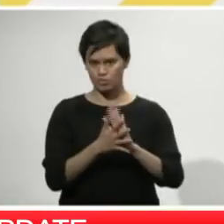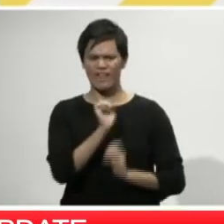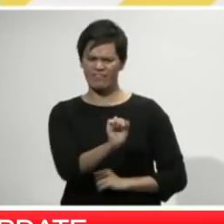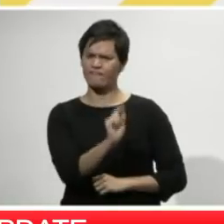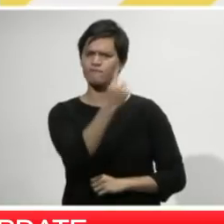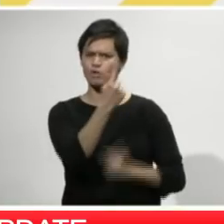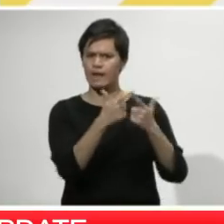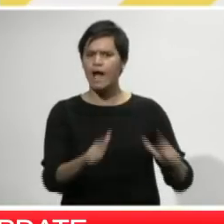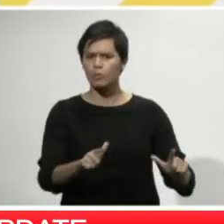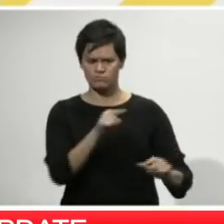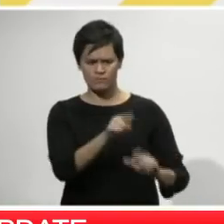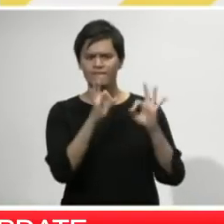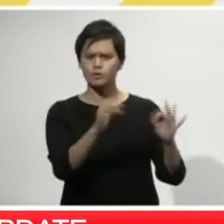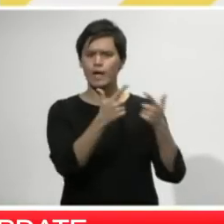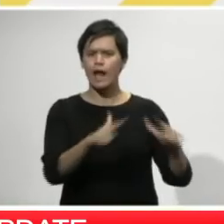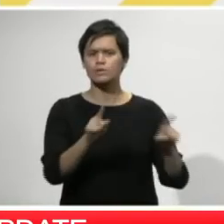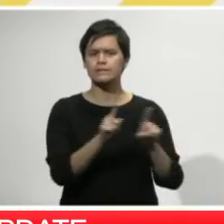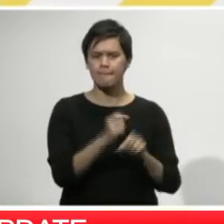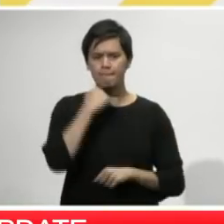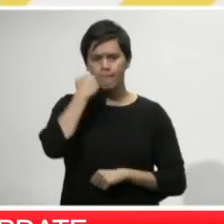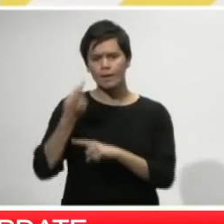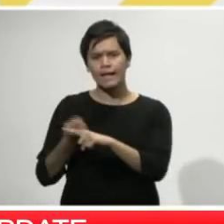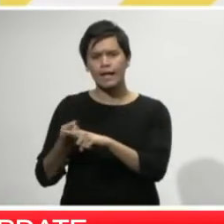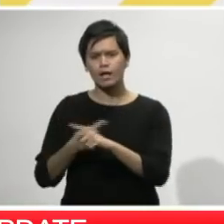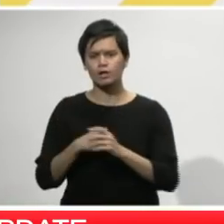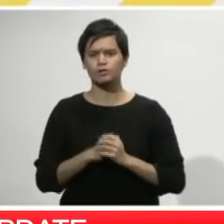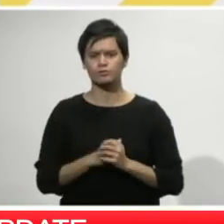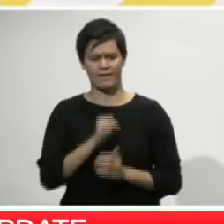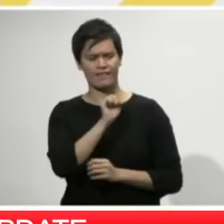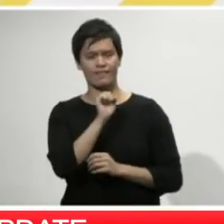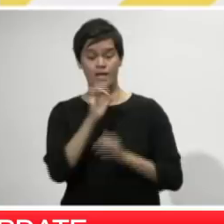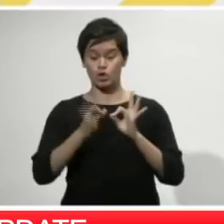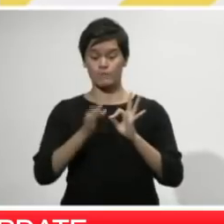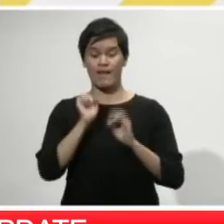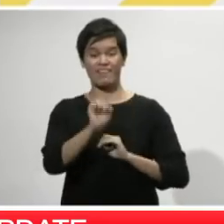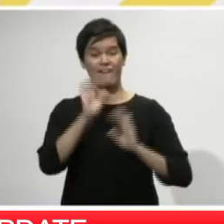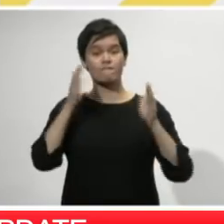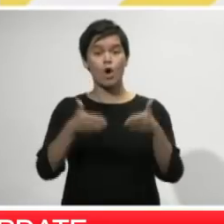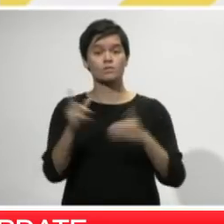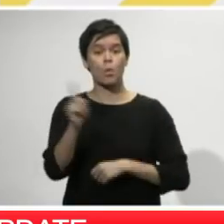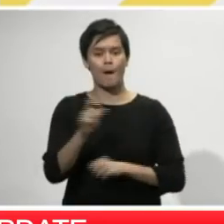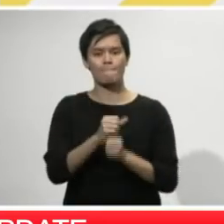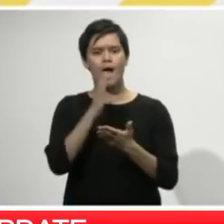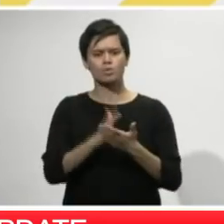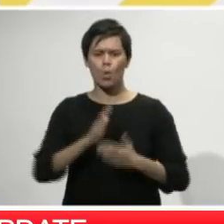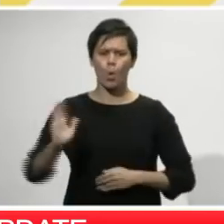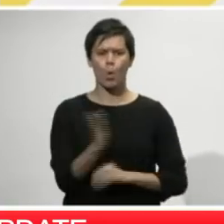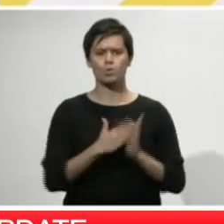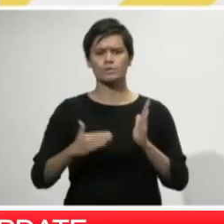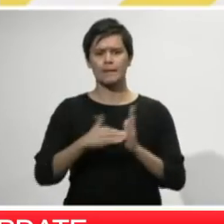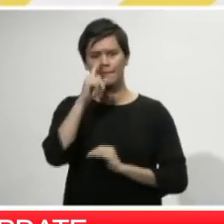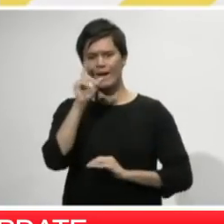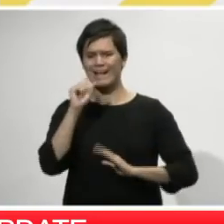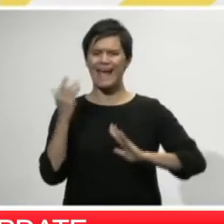It is one of New Zealand's 3 official languages. And remember, their singular focus is to make sure as many New Zealanders as possible know what is